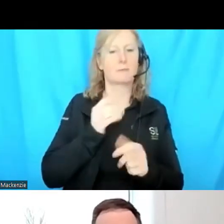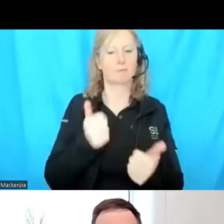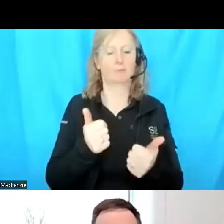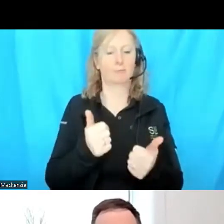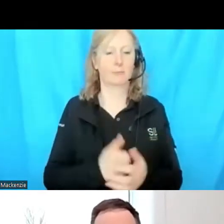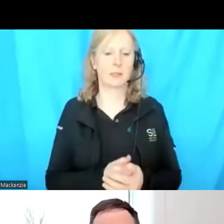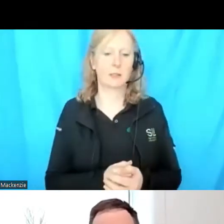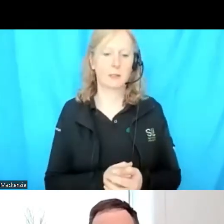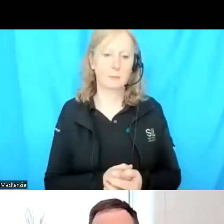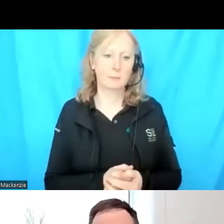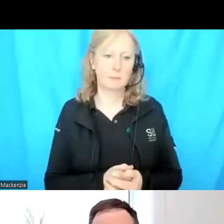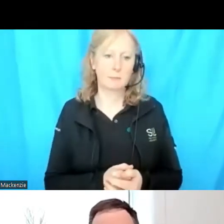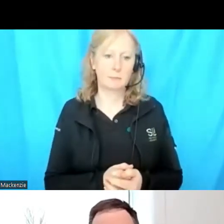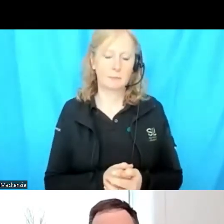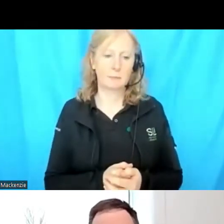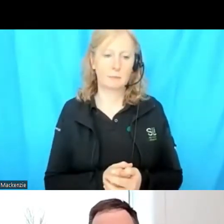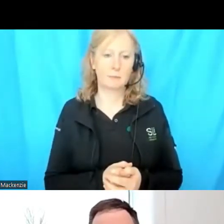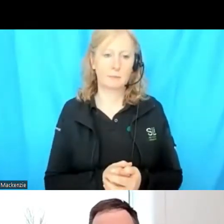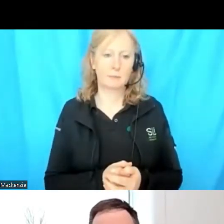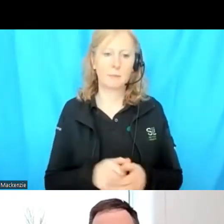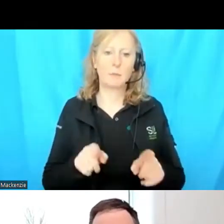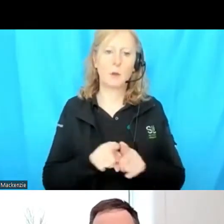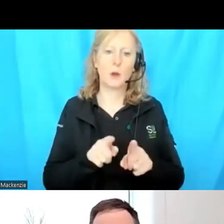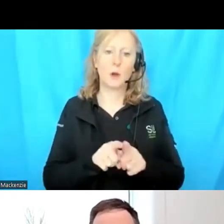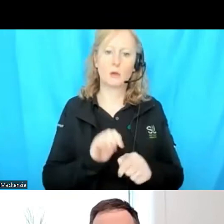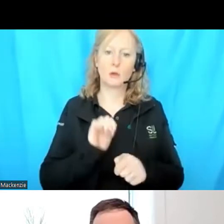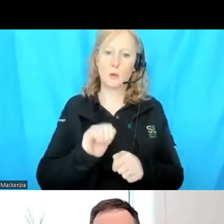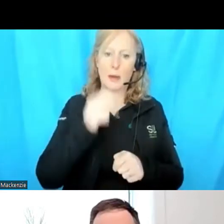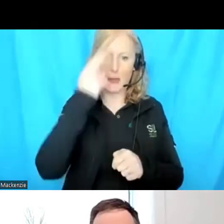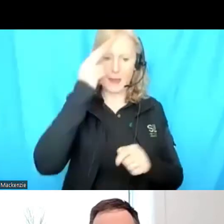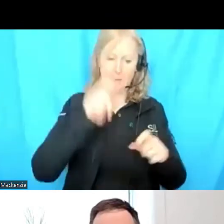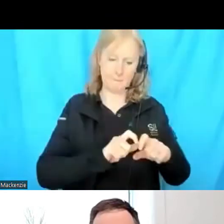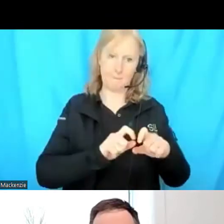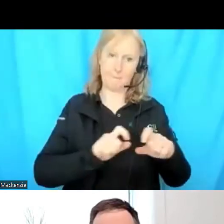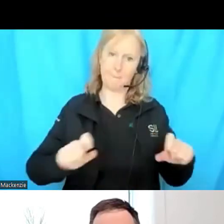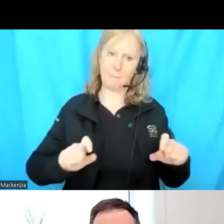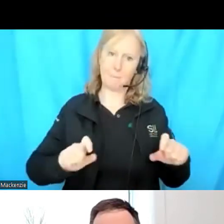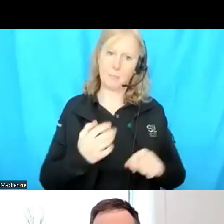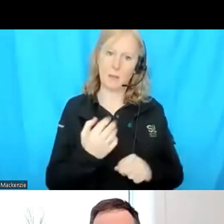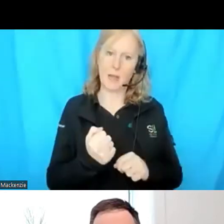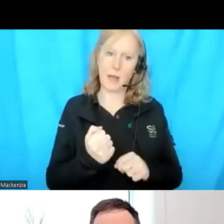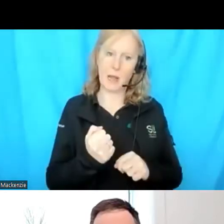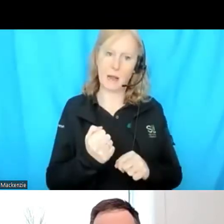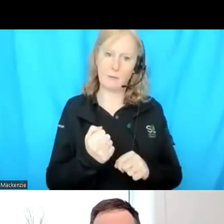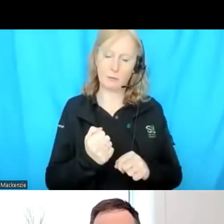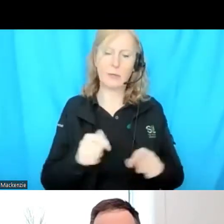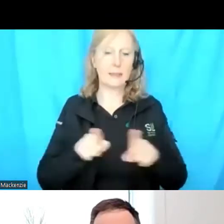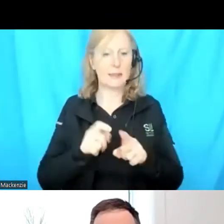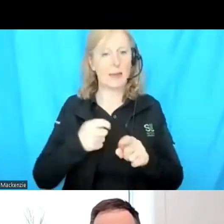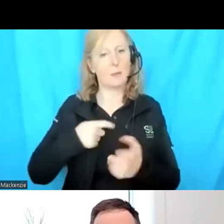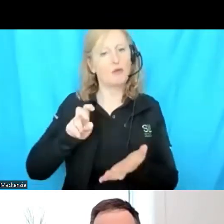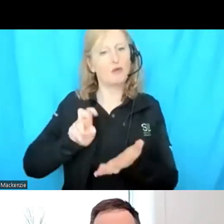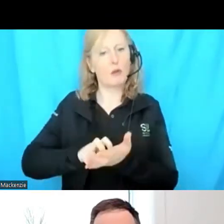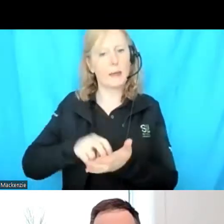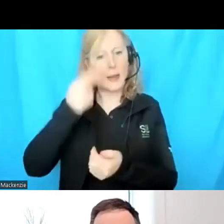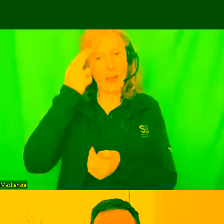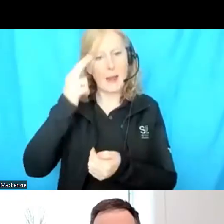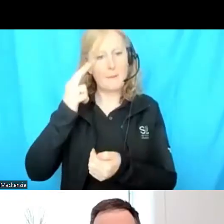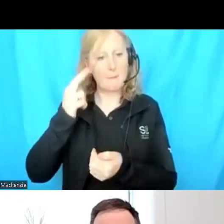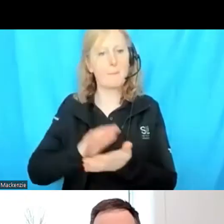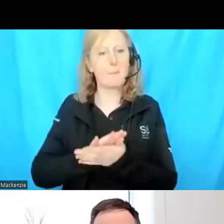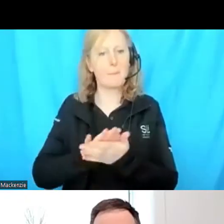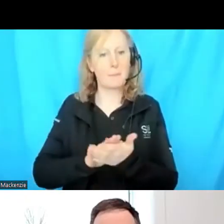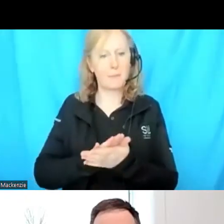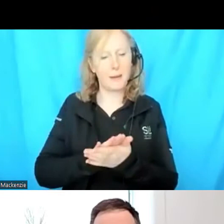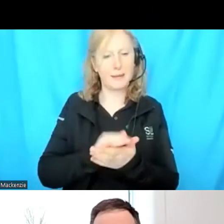also be useful is if the name that you have on display on your screen is the name that you registered under and one that we can use